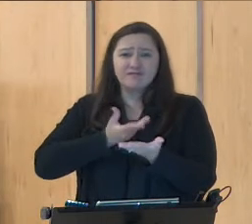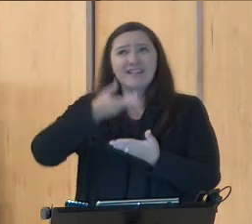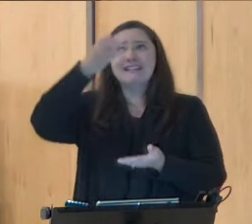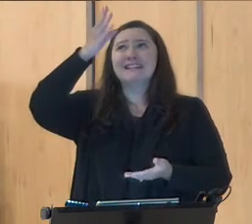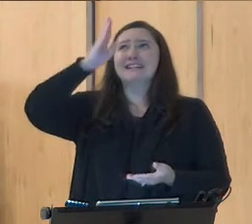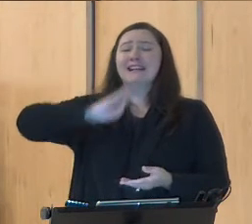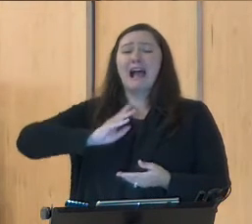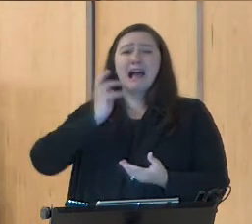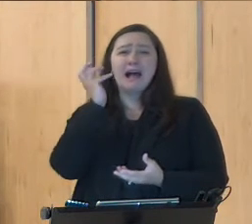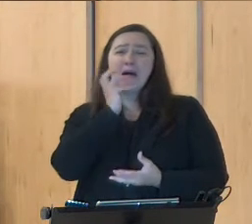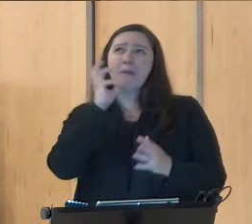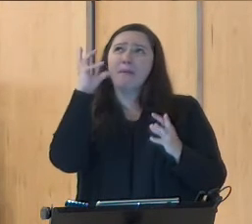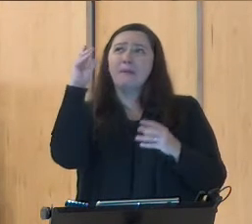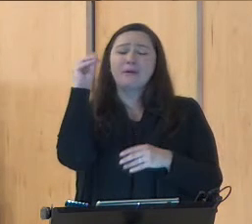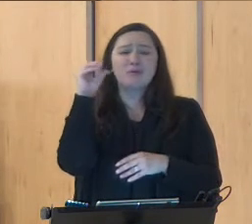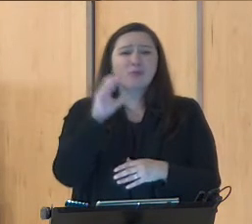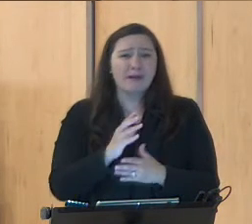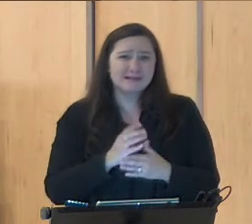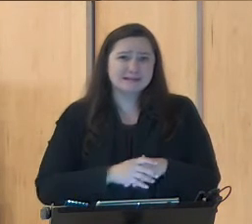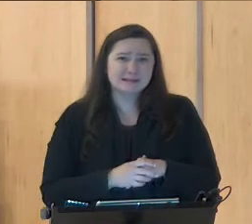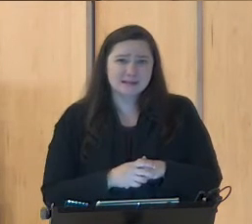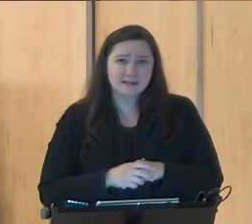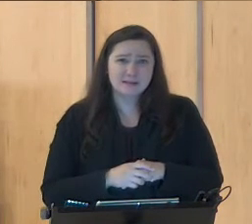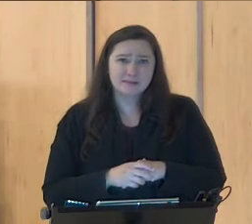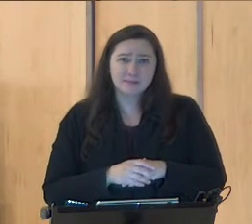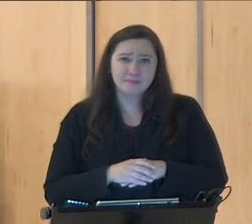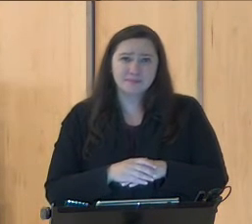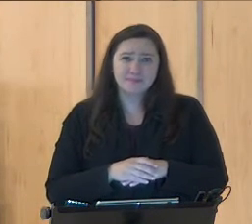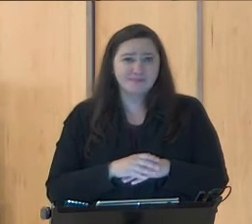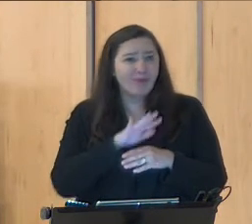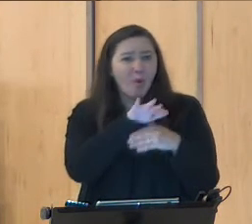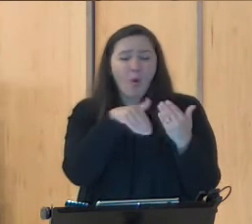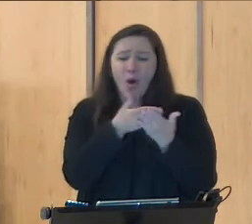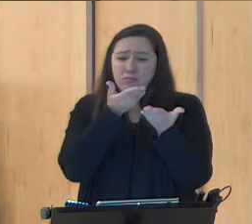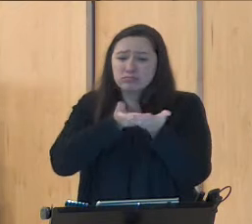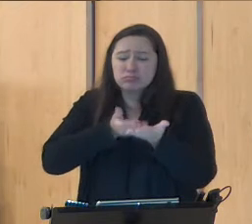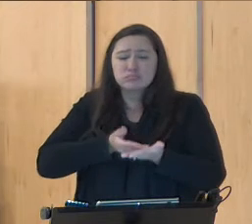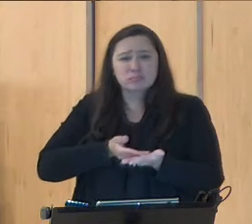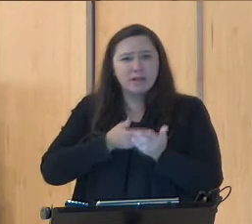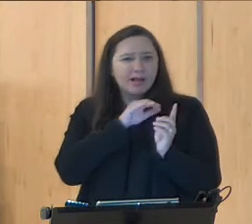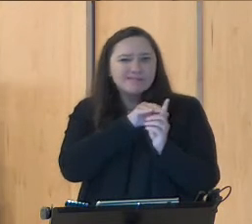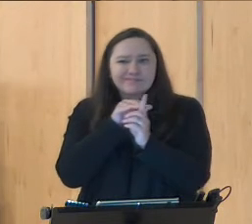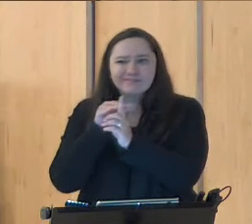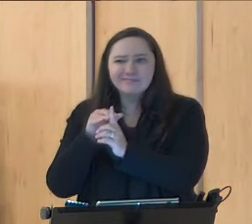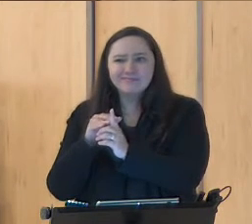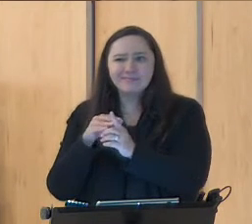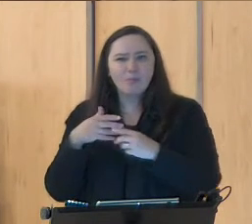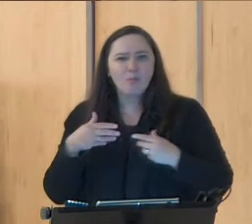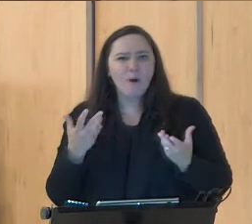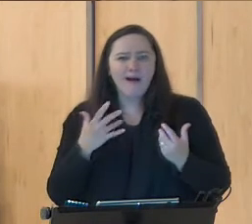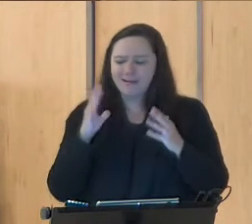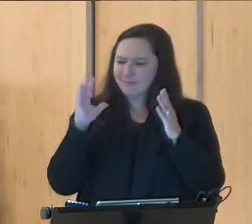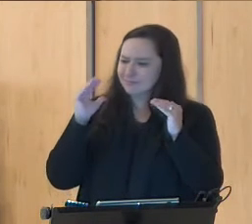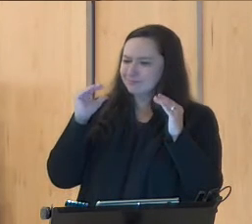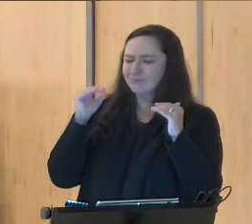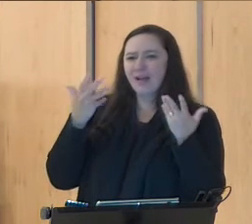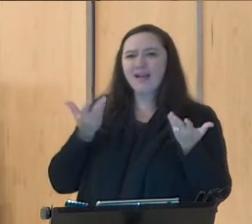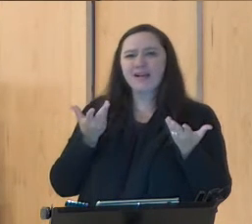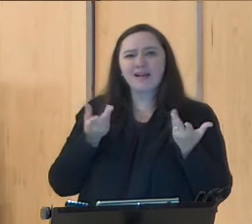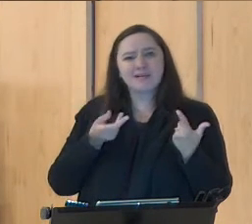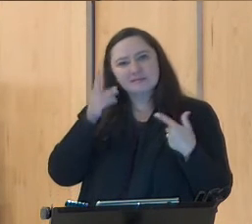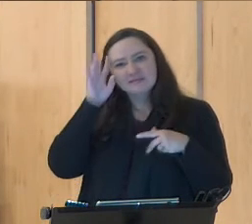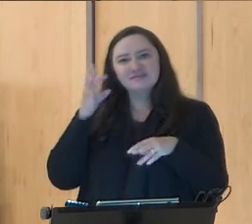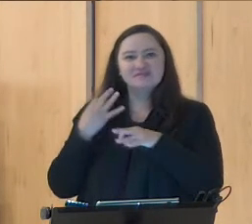God's grace to us and a reminder that we should expect that when we are faithful